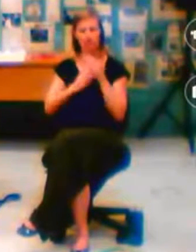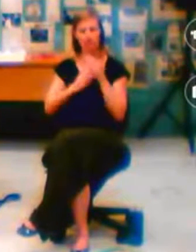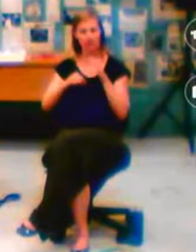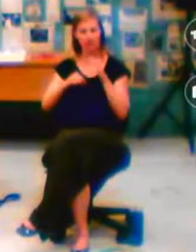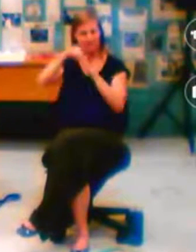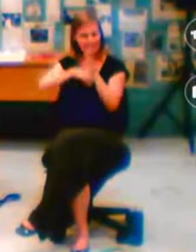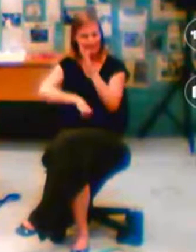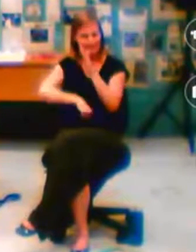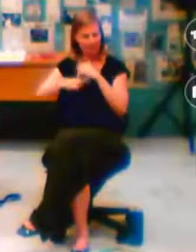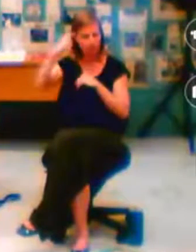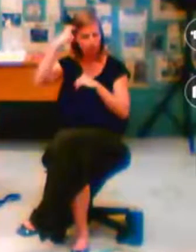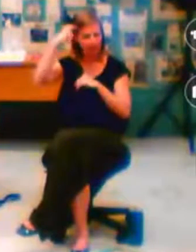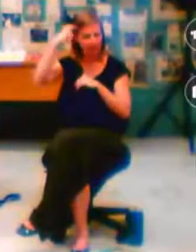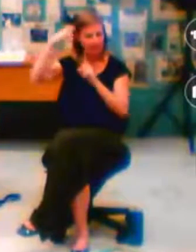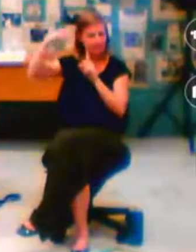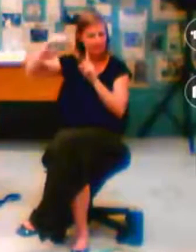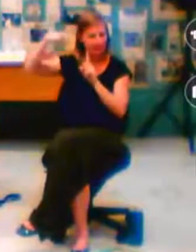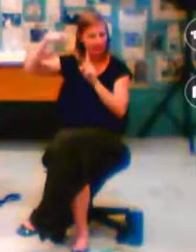she's